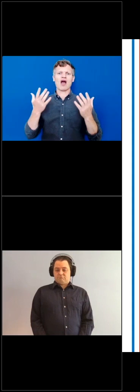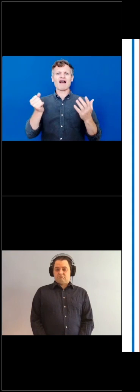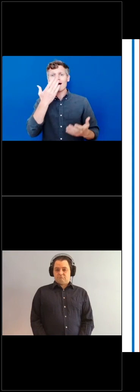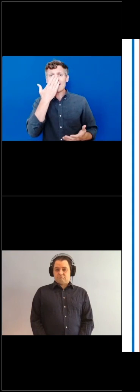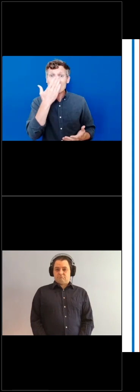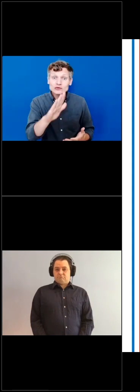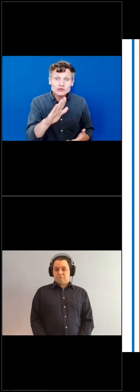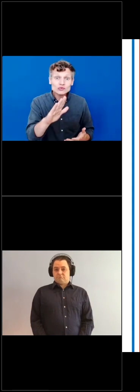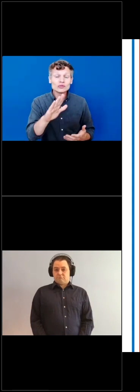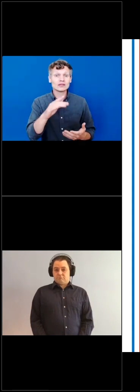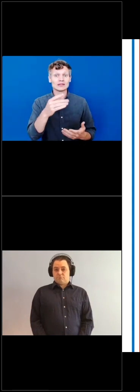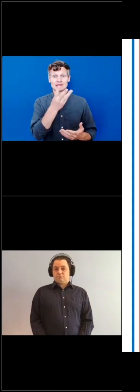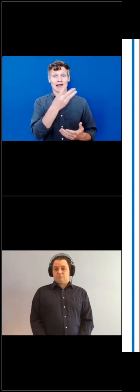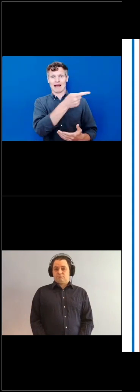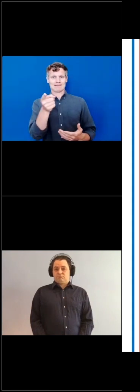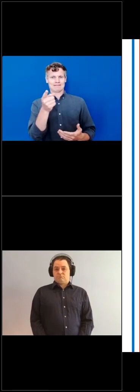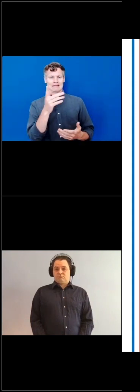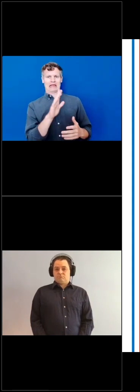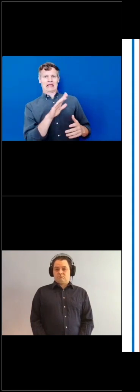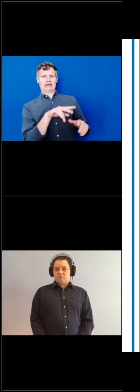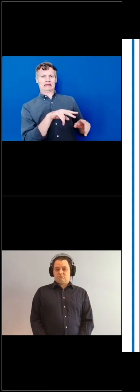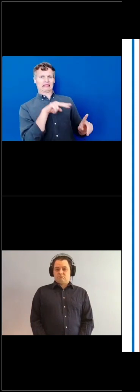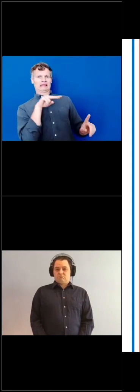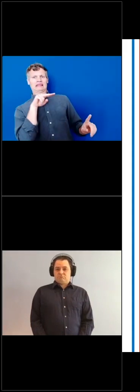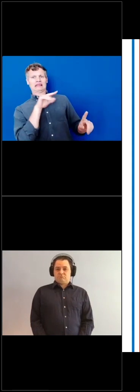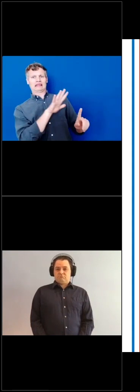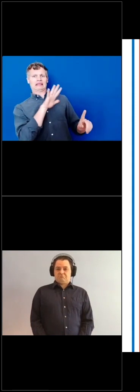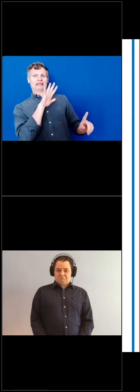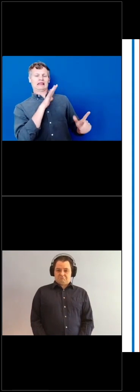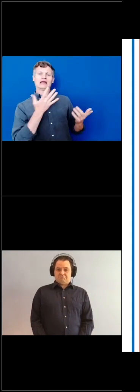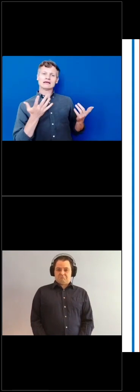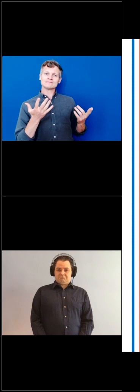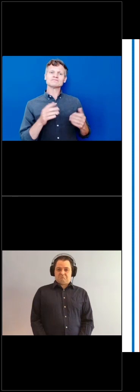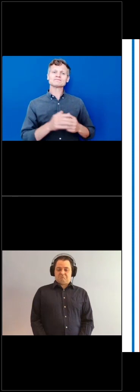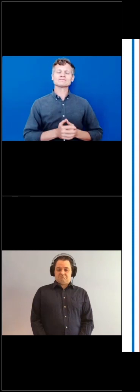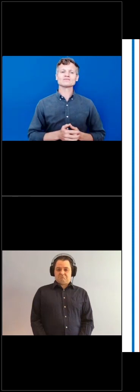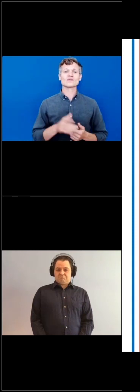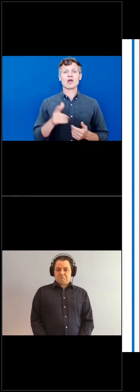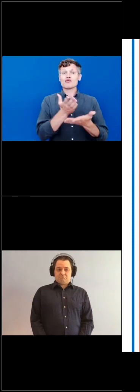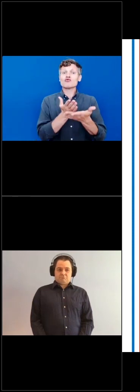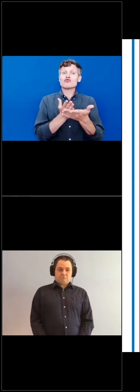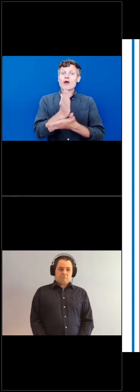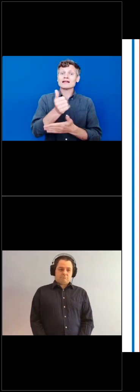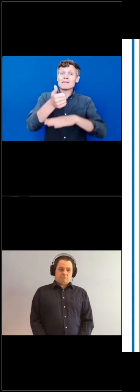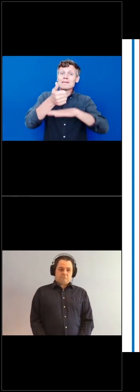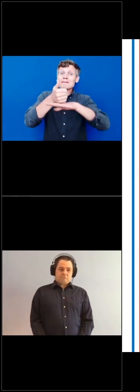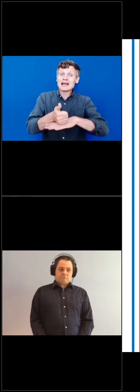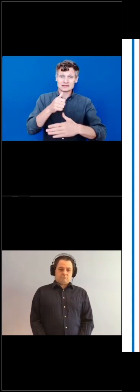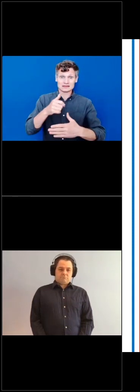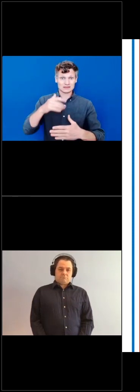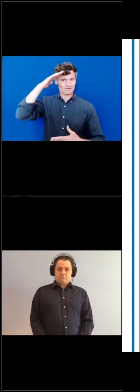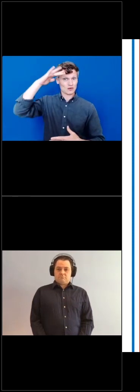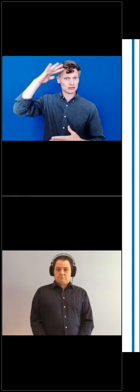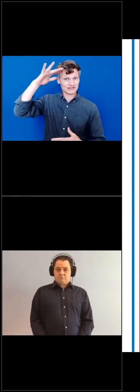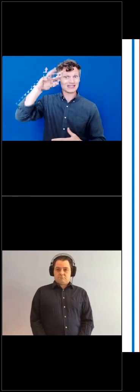face. And with the right-based approach, whereby you are using the UNCRPD as our